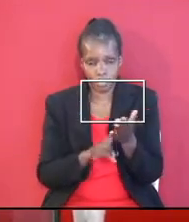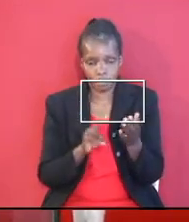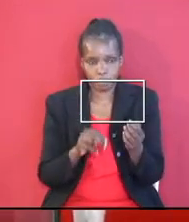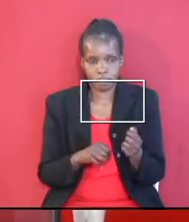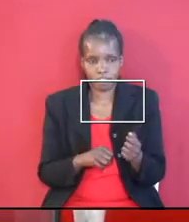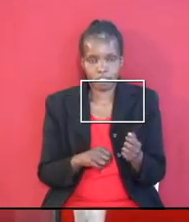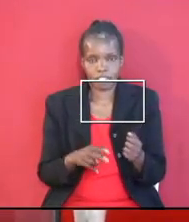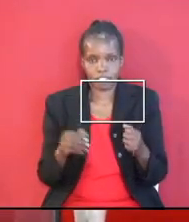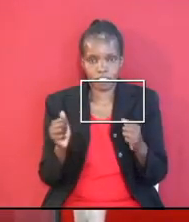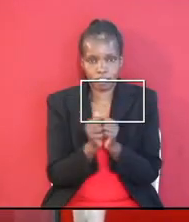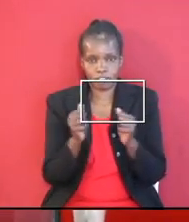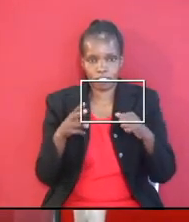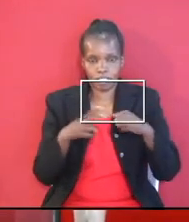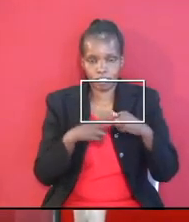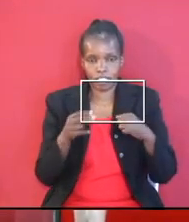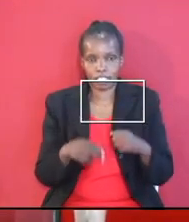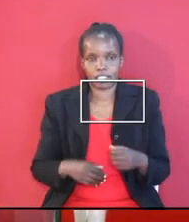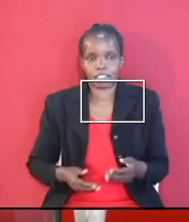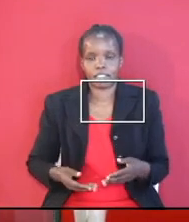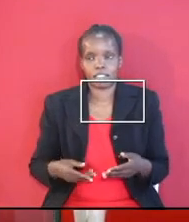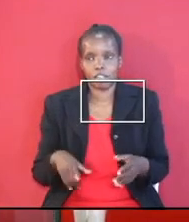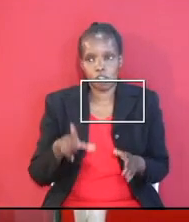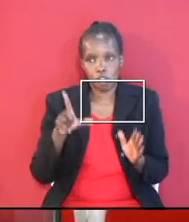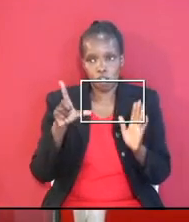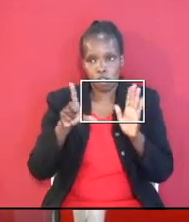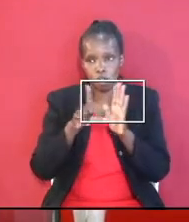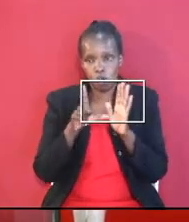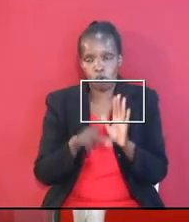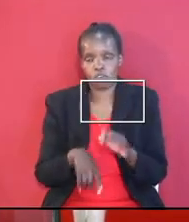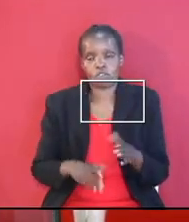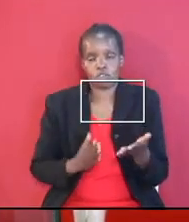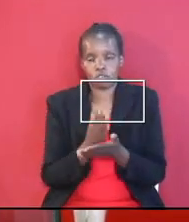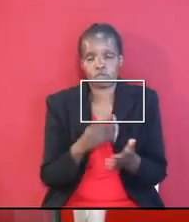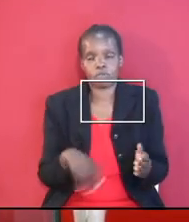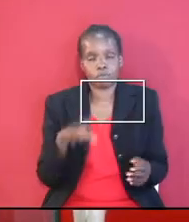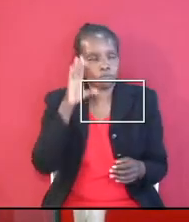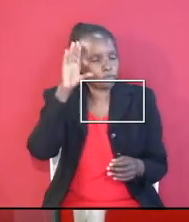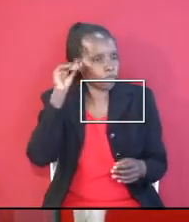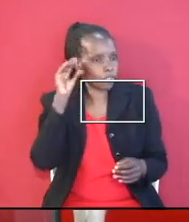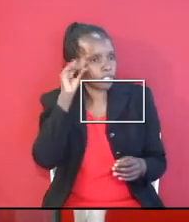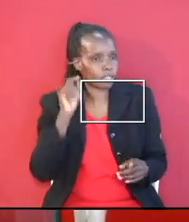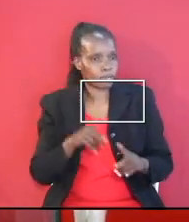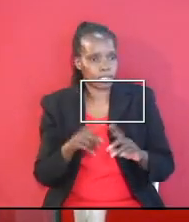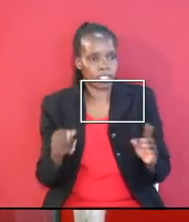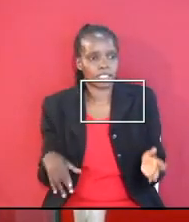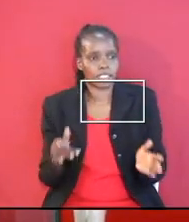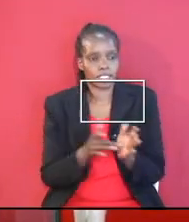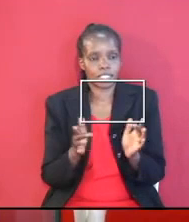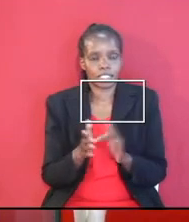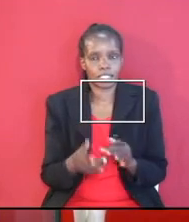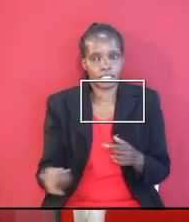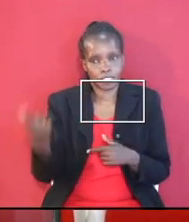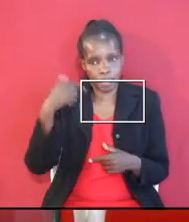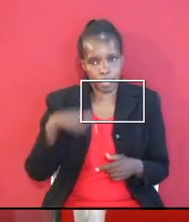The law was given through Moses, but Jesus came with grace and the